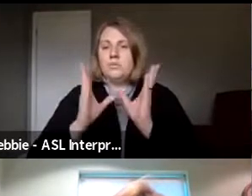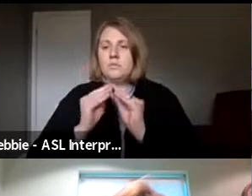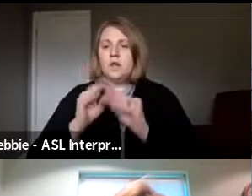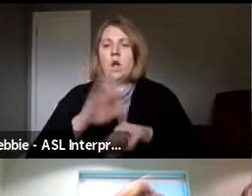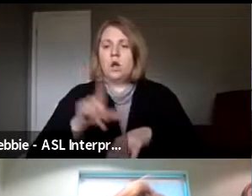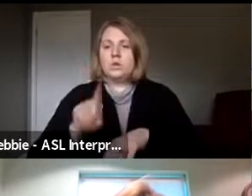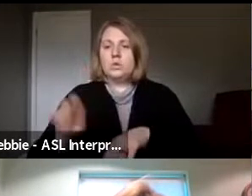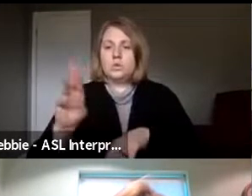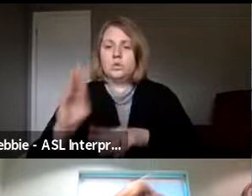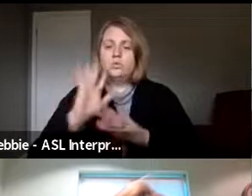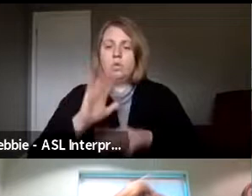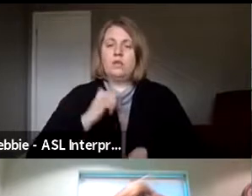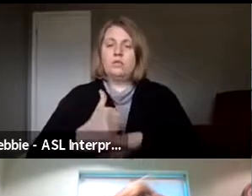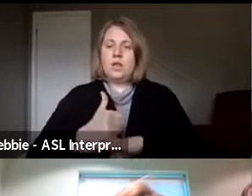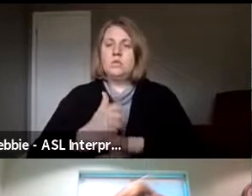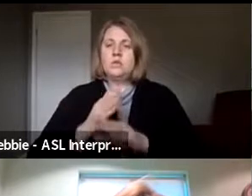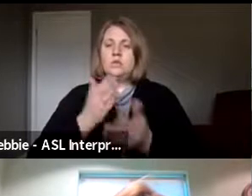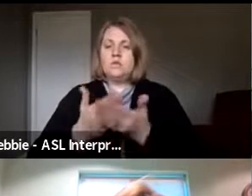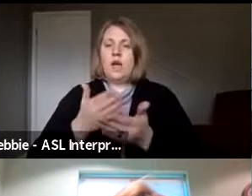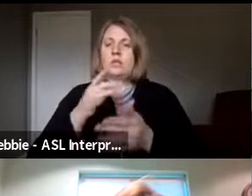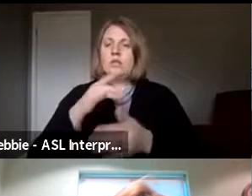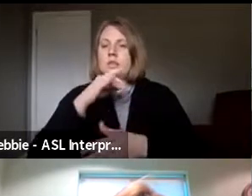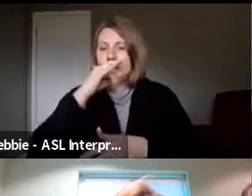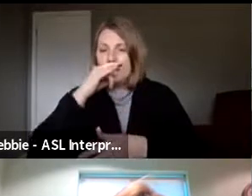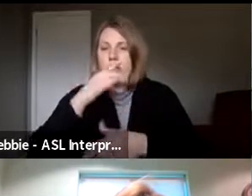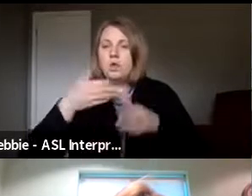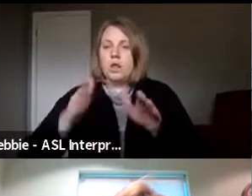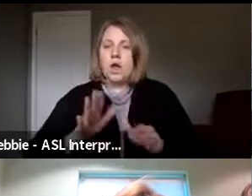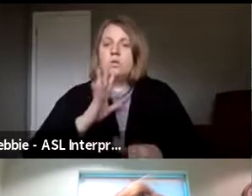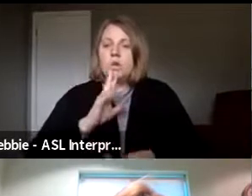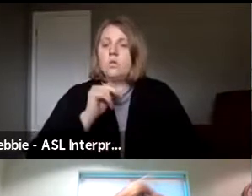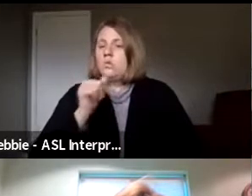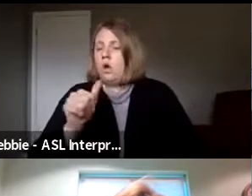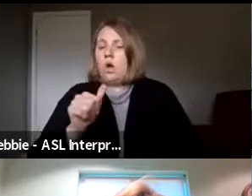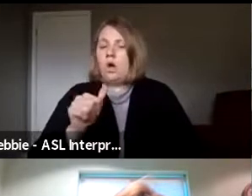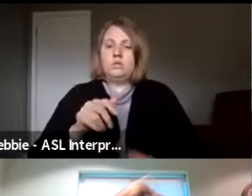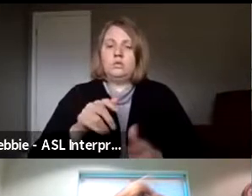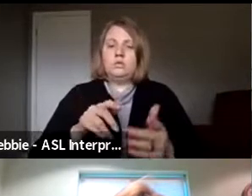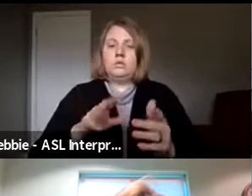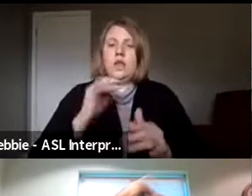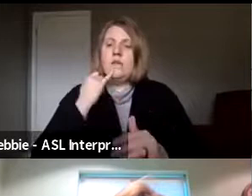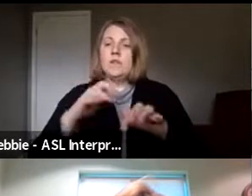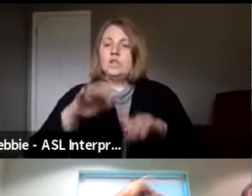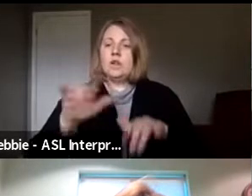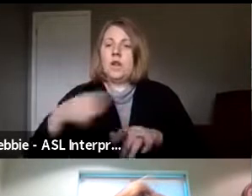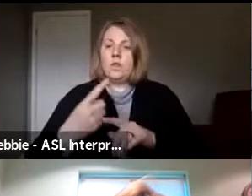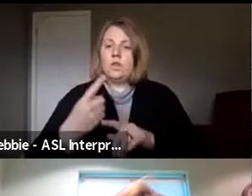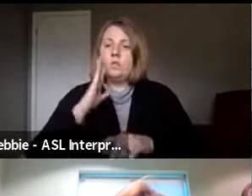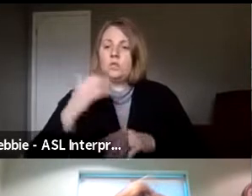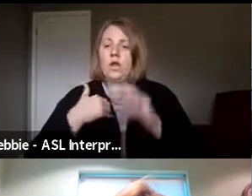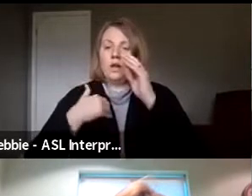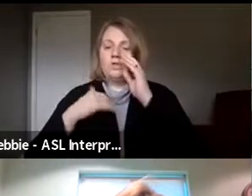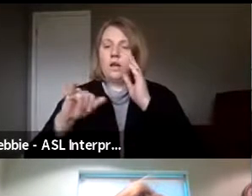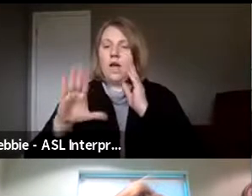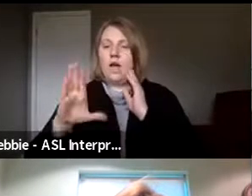Zoom. It establishes the fact that they're allowed to talk or not talk. If it's a chat only, then it's an icebreaker where they're participating